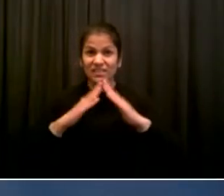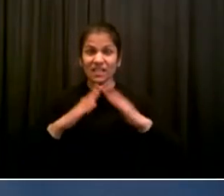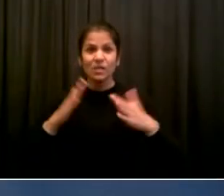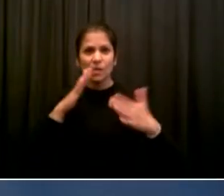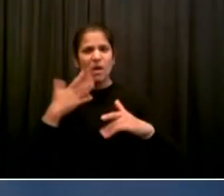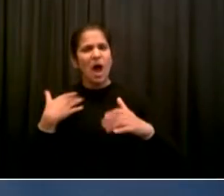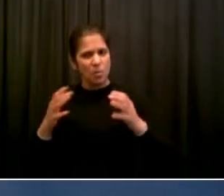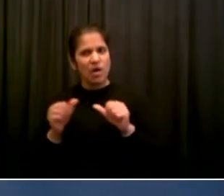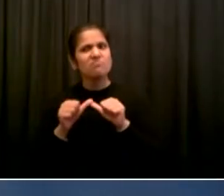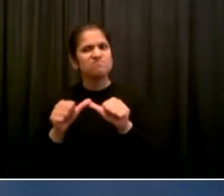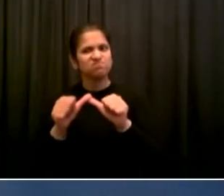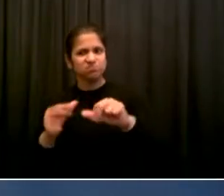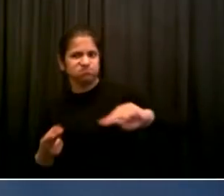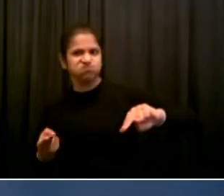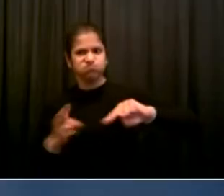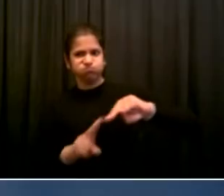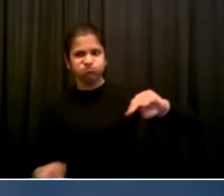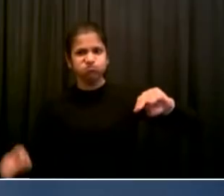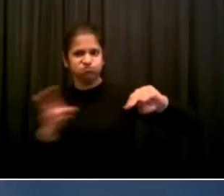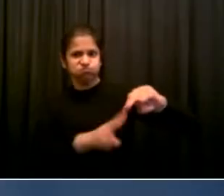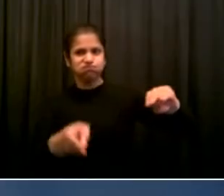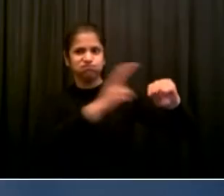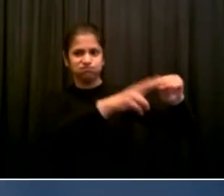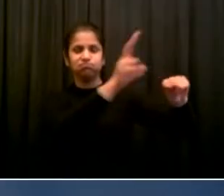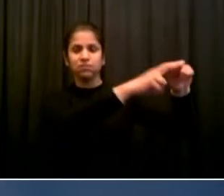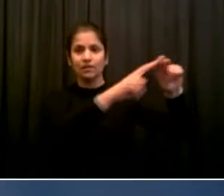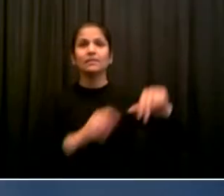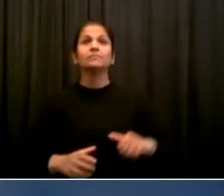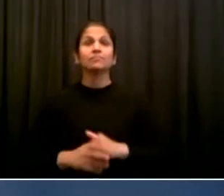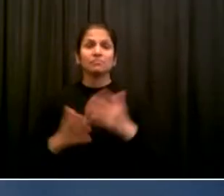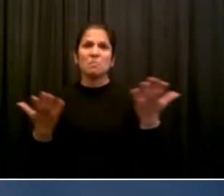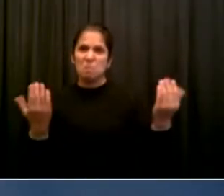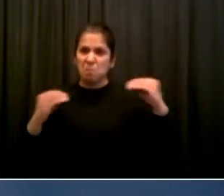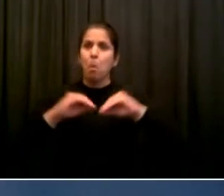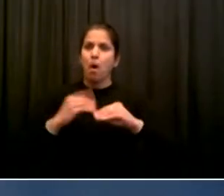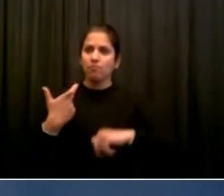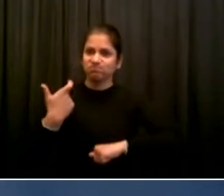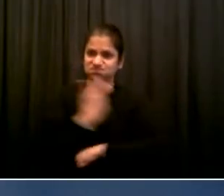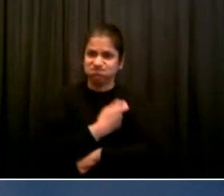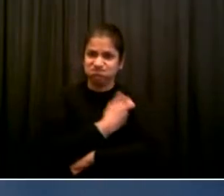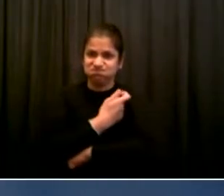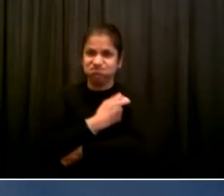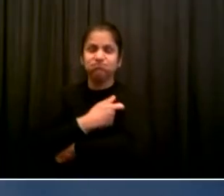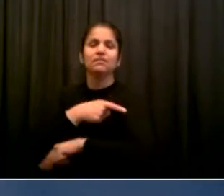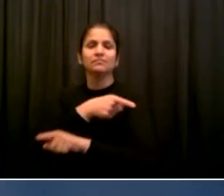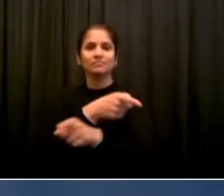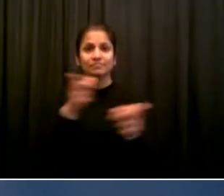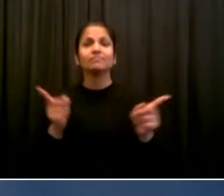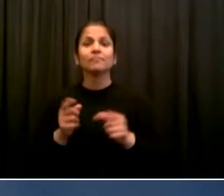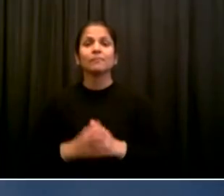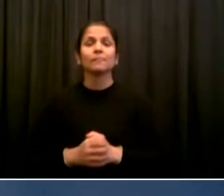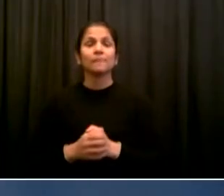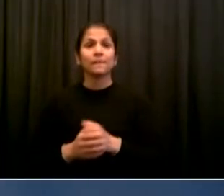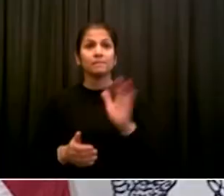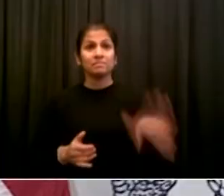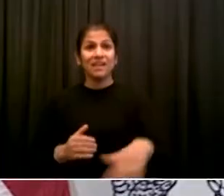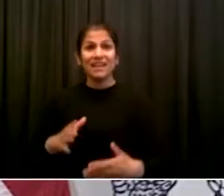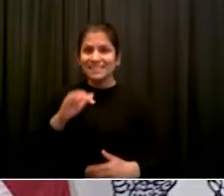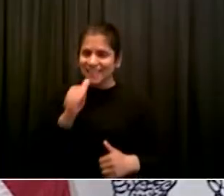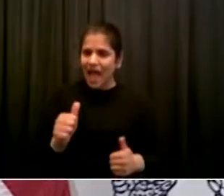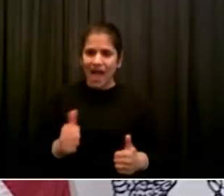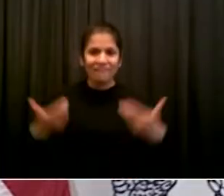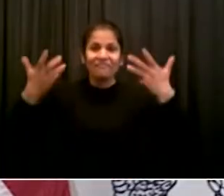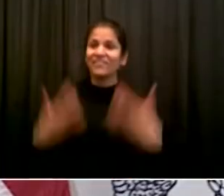supply. Now, other news yesterday I'm not so happy about. The state of New York announced an end of the quarantine requirement